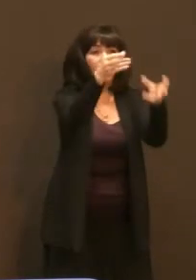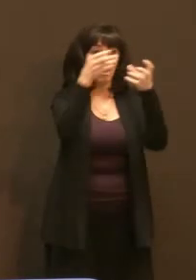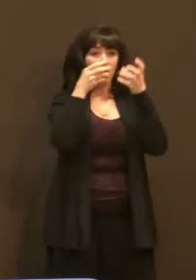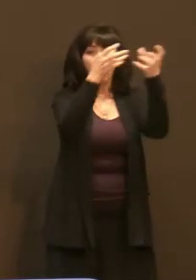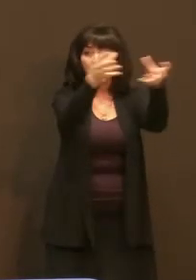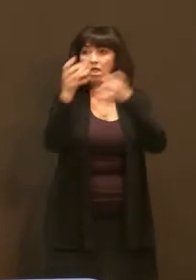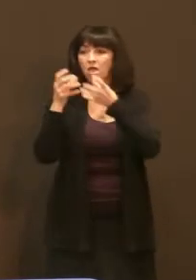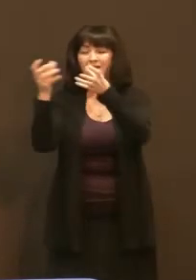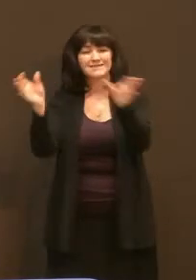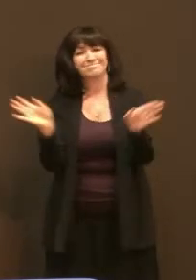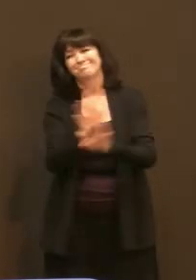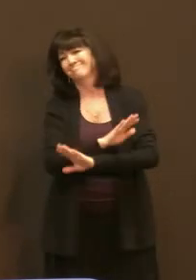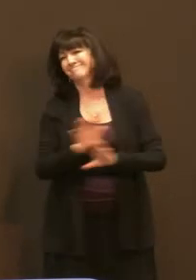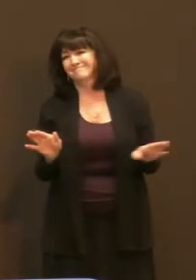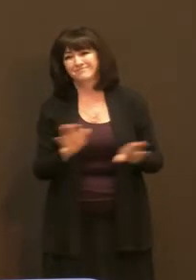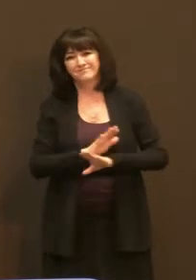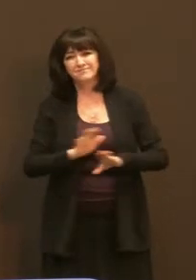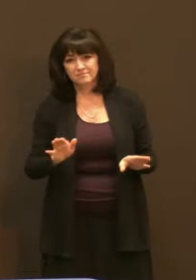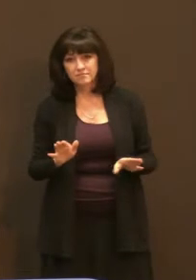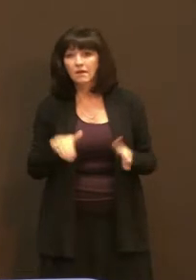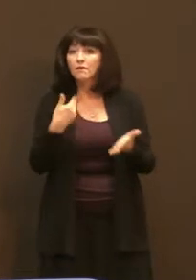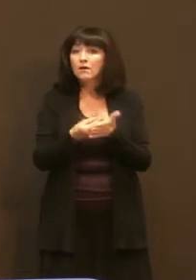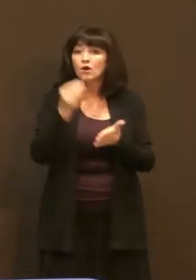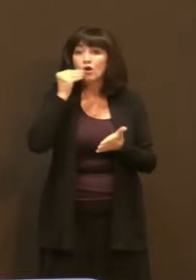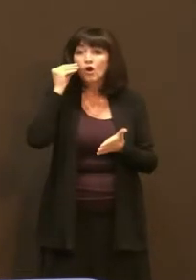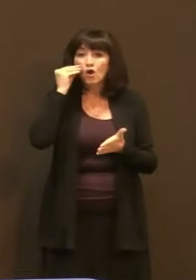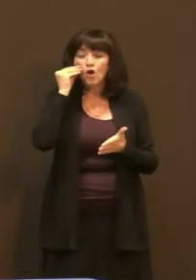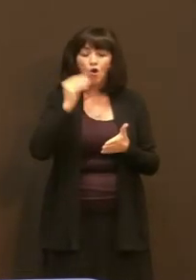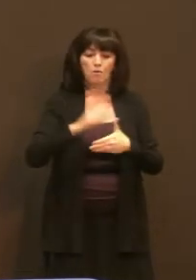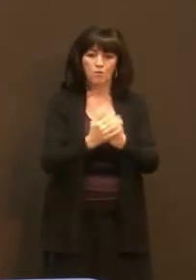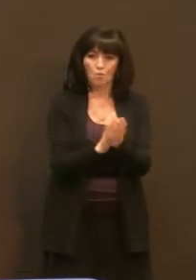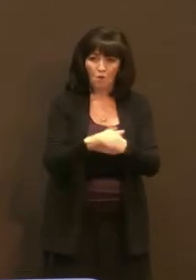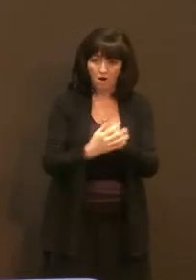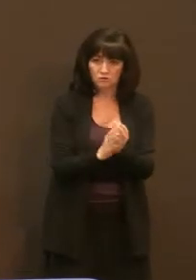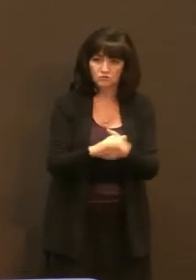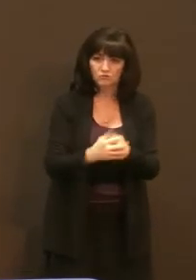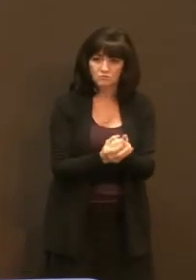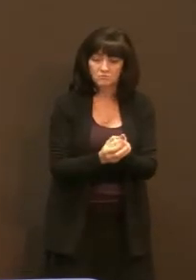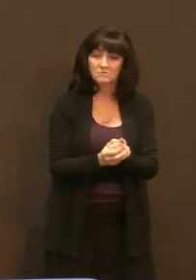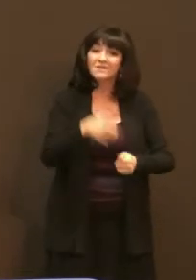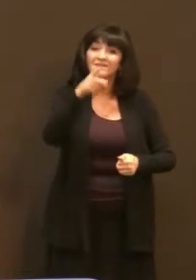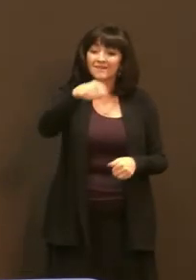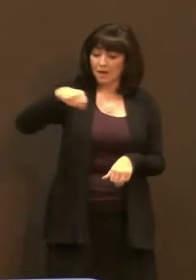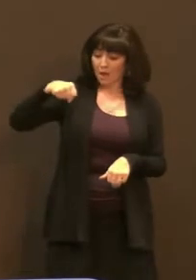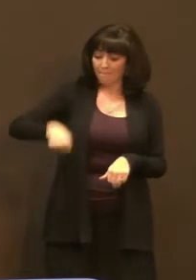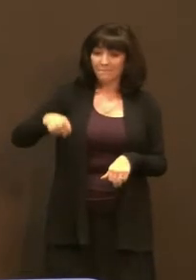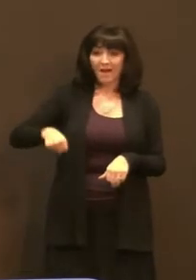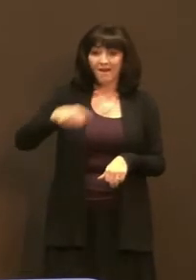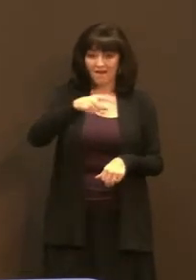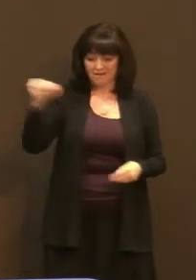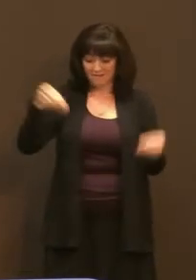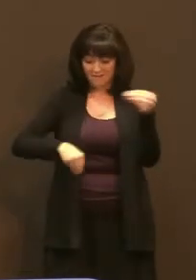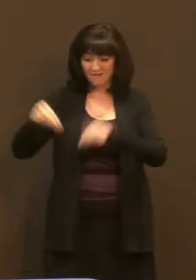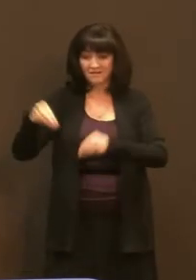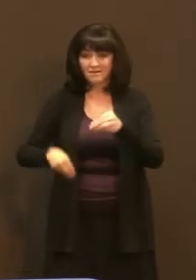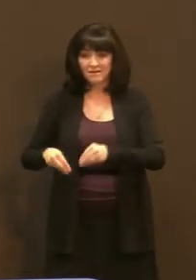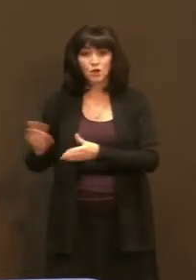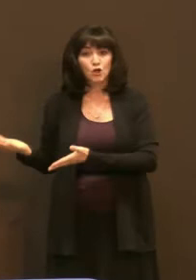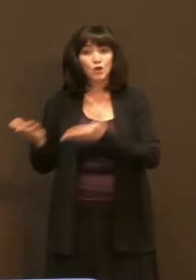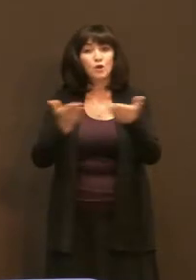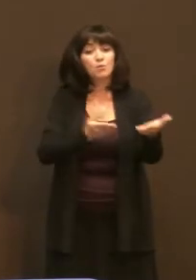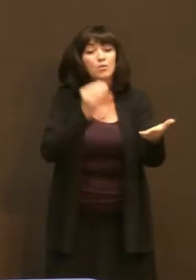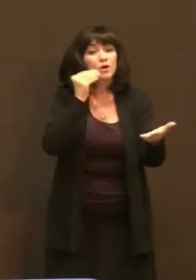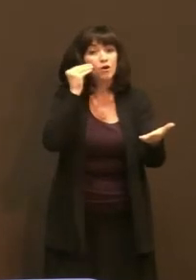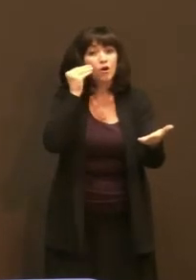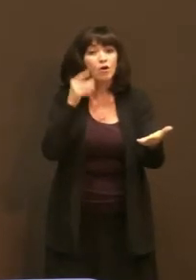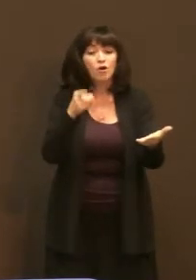get home. And then if you're using any reusable bags, make sure you wash or disinfect them when you get home. This might not